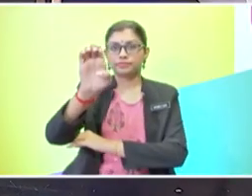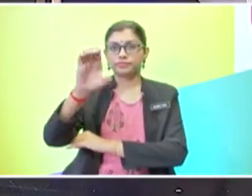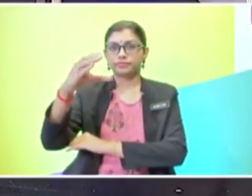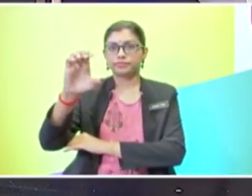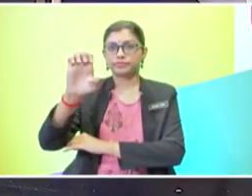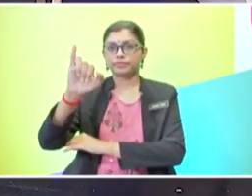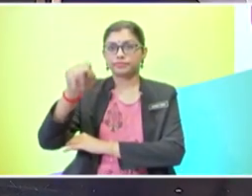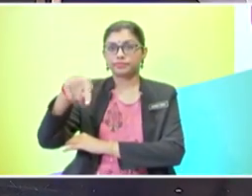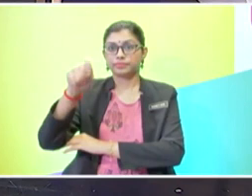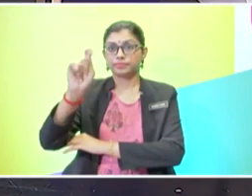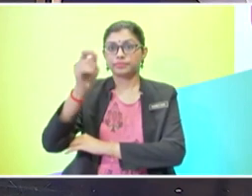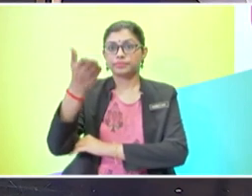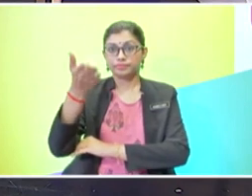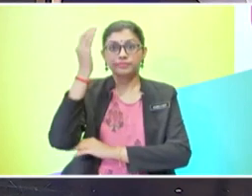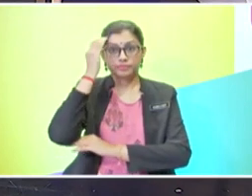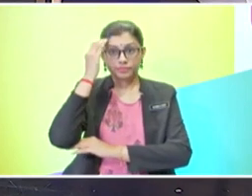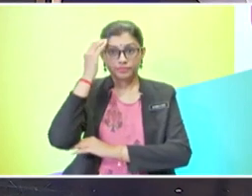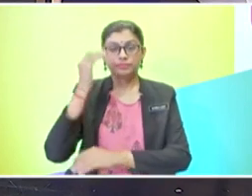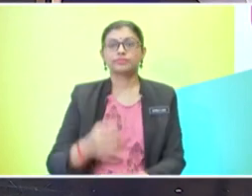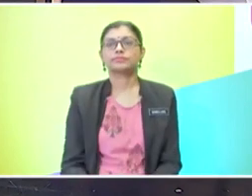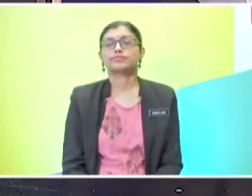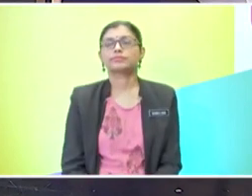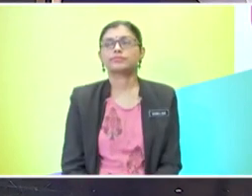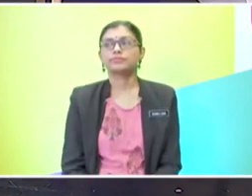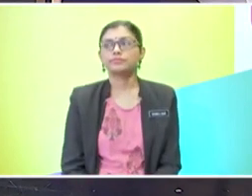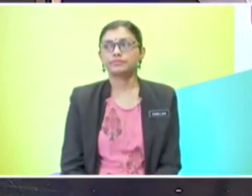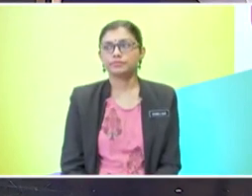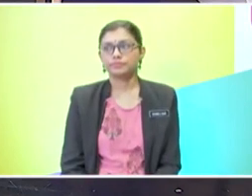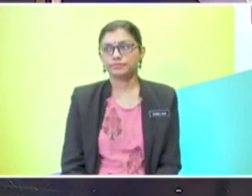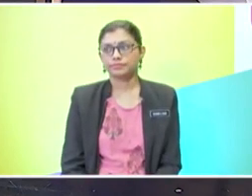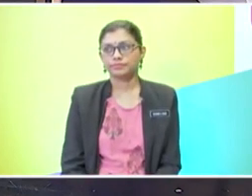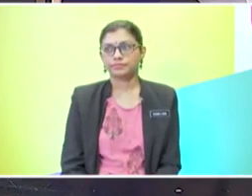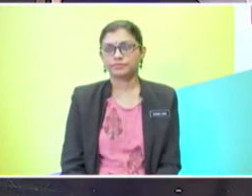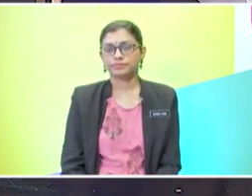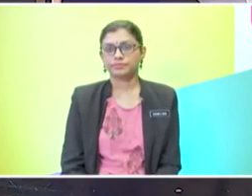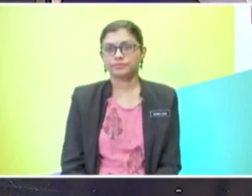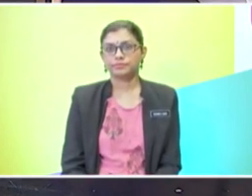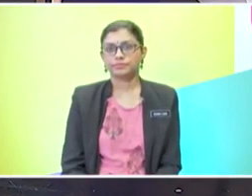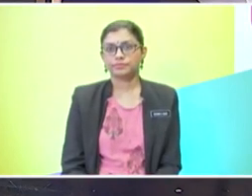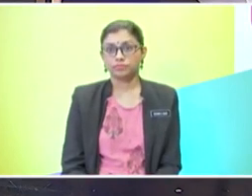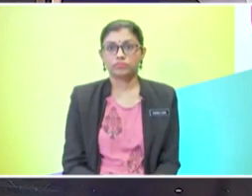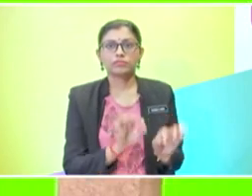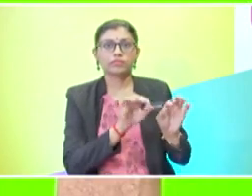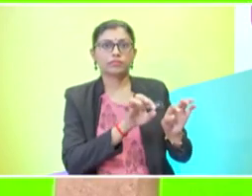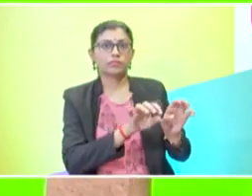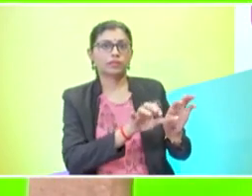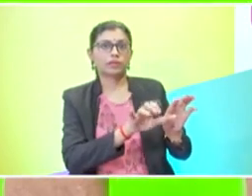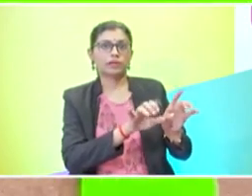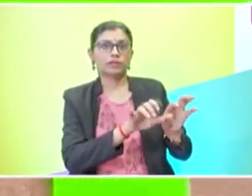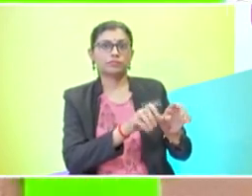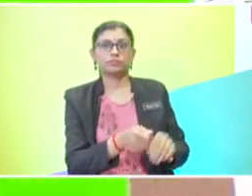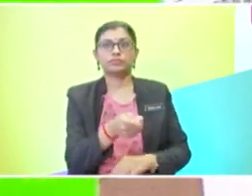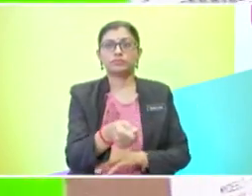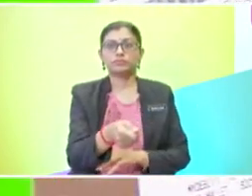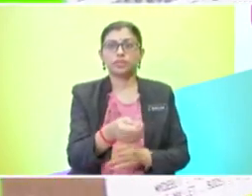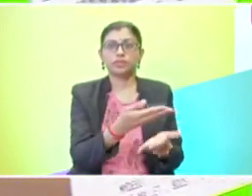payment made, right? Okay. Where you can get the receipt normally? Normally, after I've make a payment, let's say for example, or